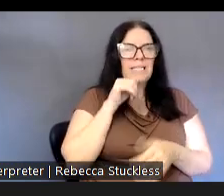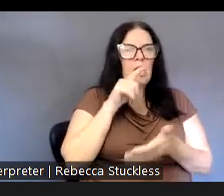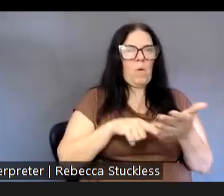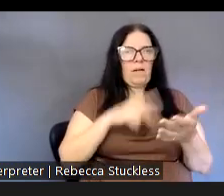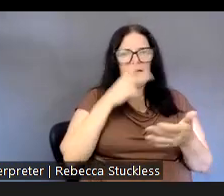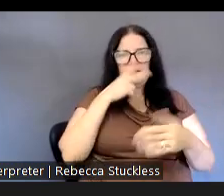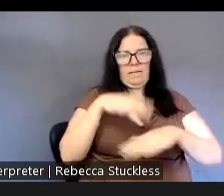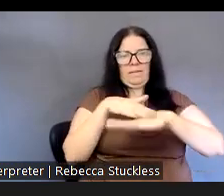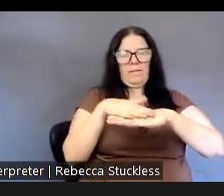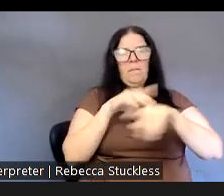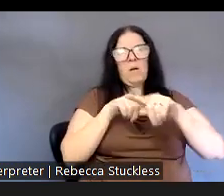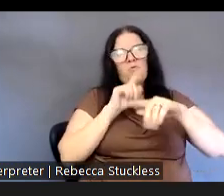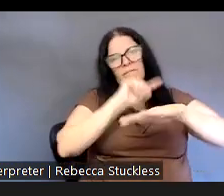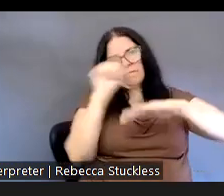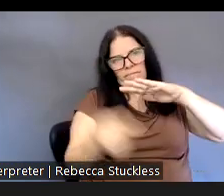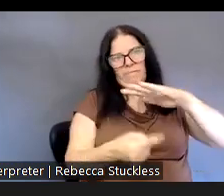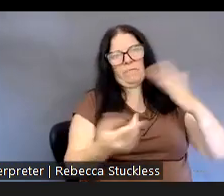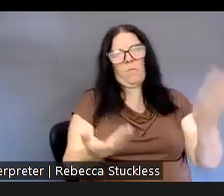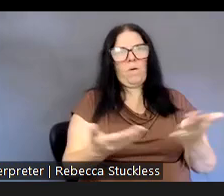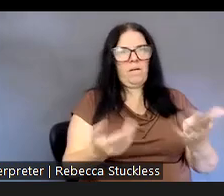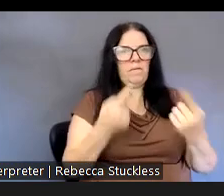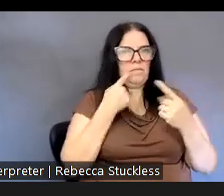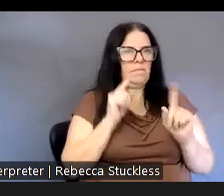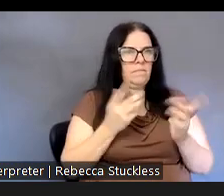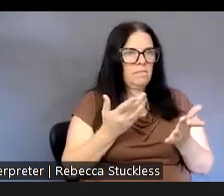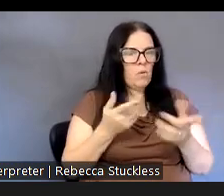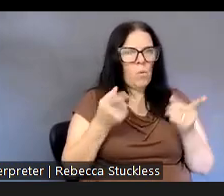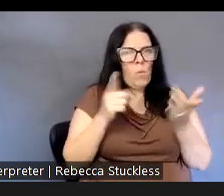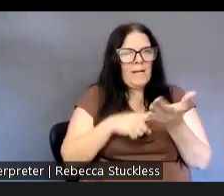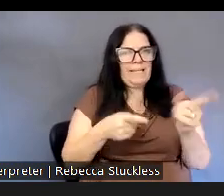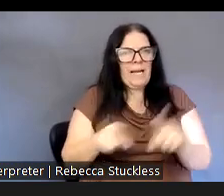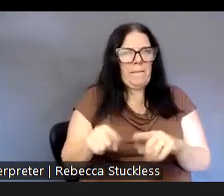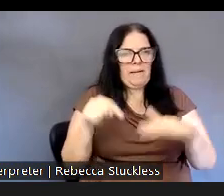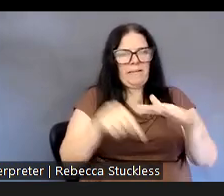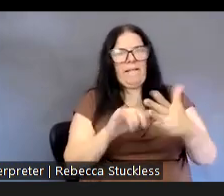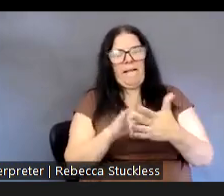surface, but what's going on unconsciously, what's going on below the surface.